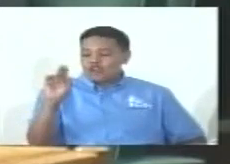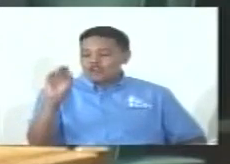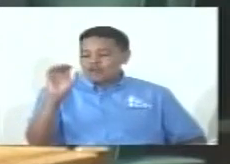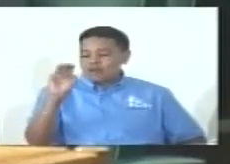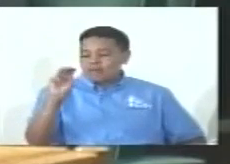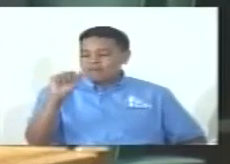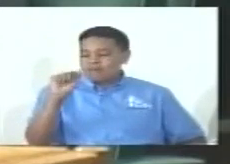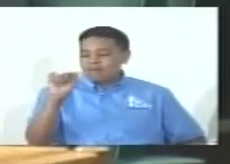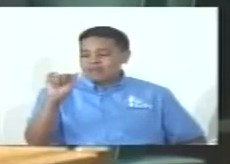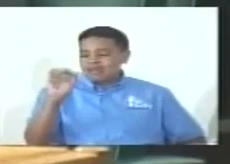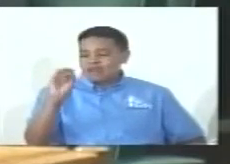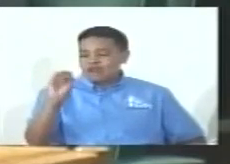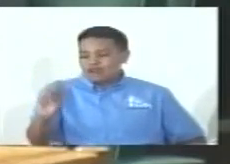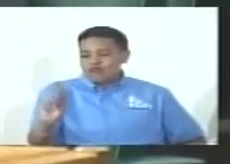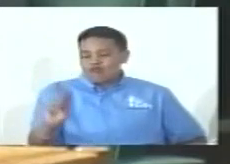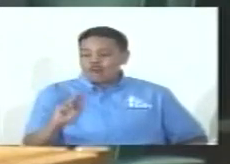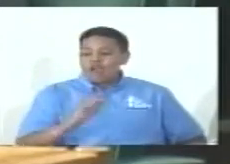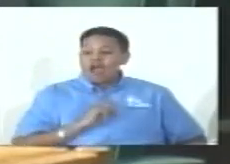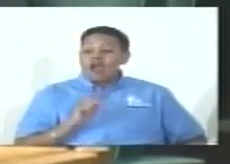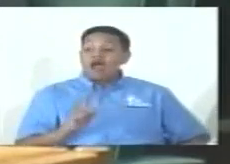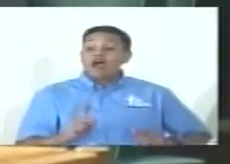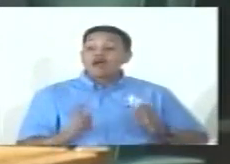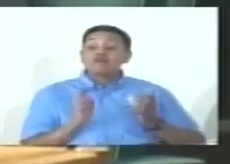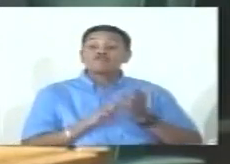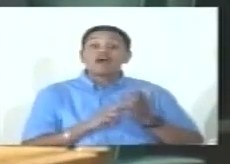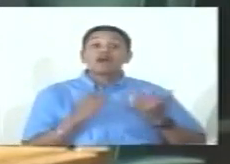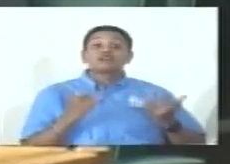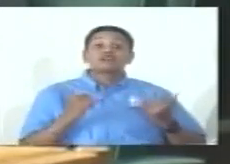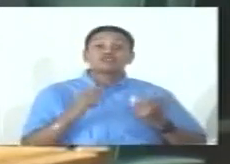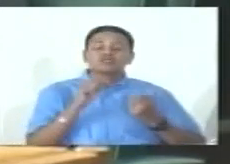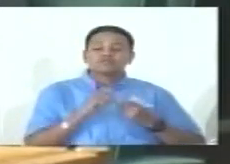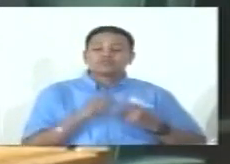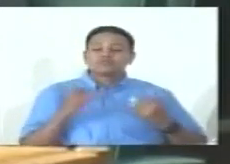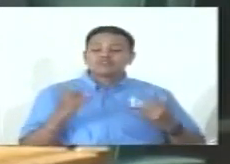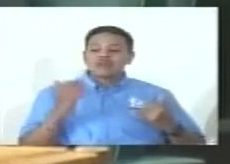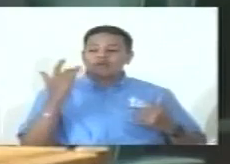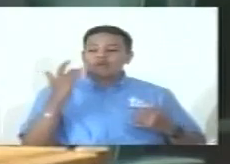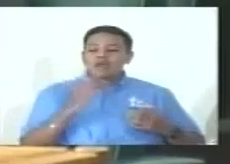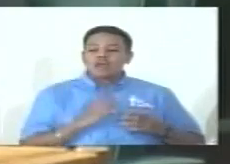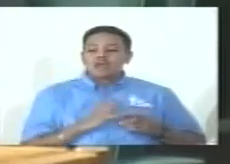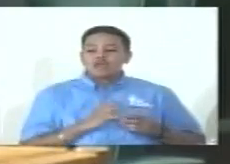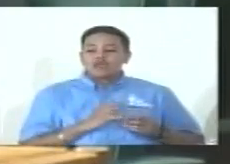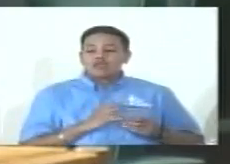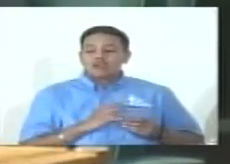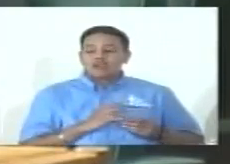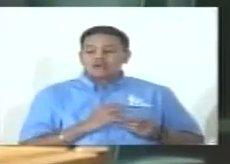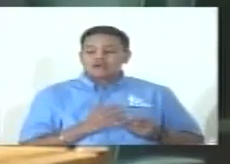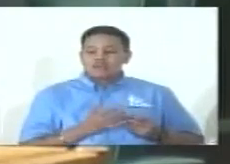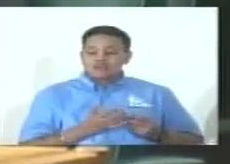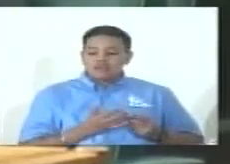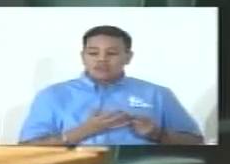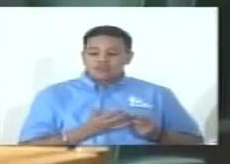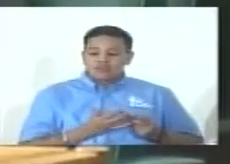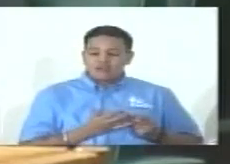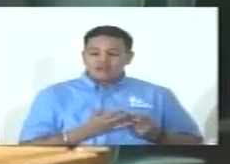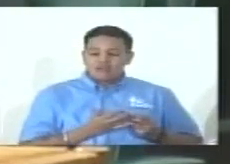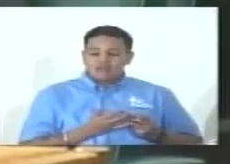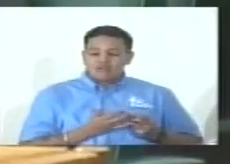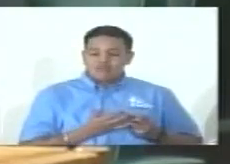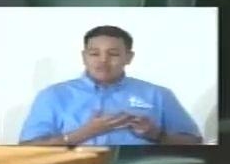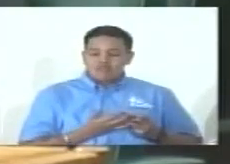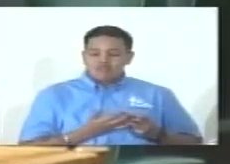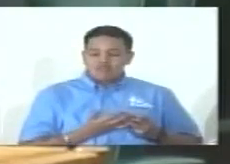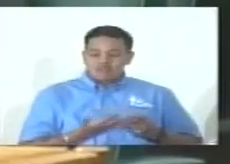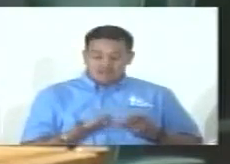I rise specifically today, Mr. President, because of the relationship that I would have had